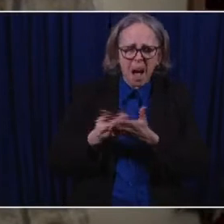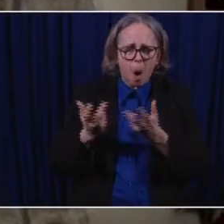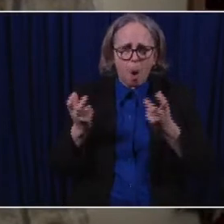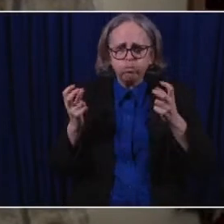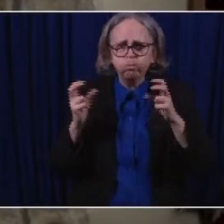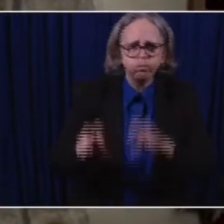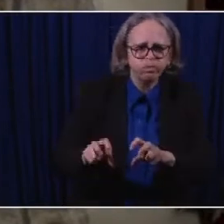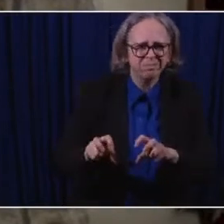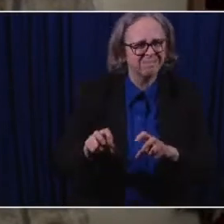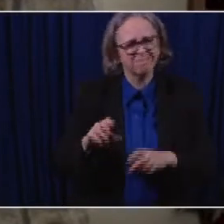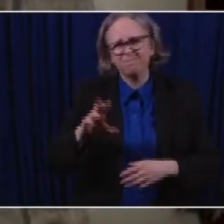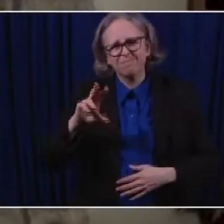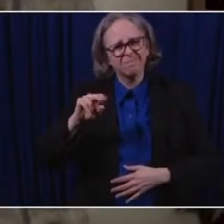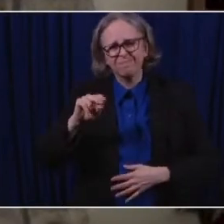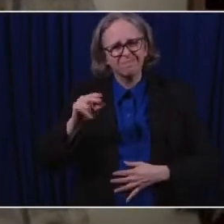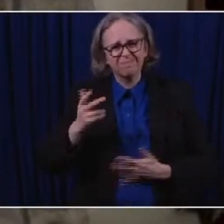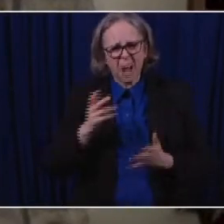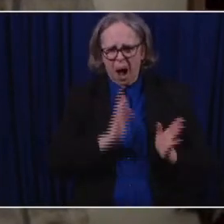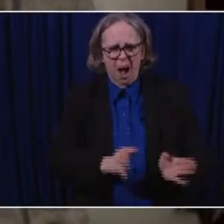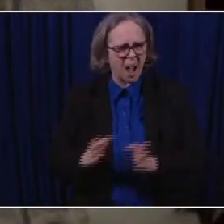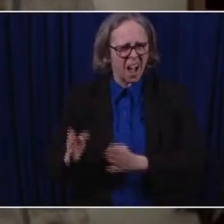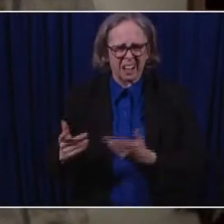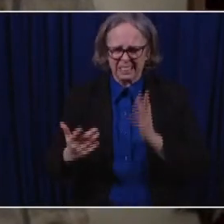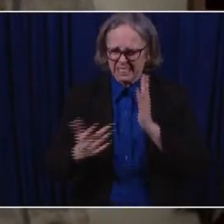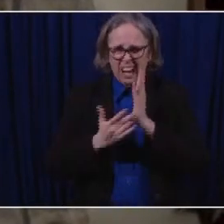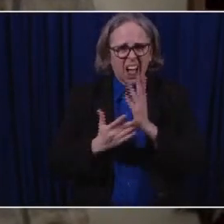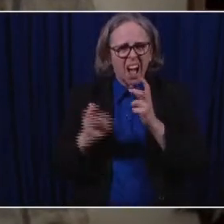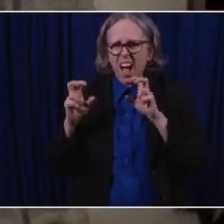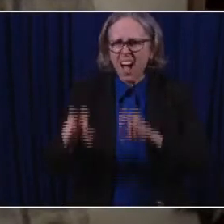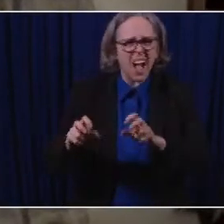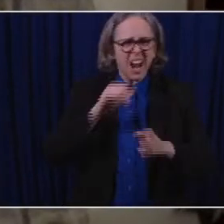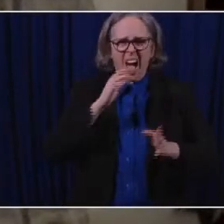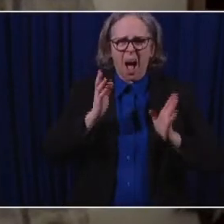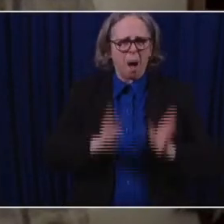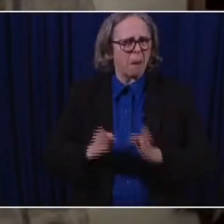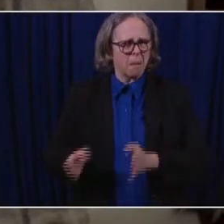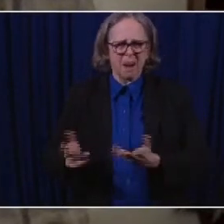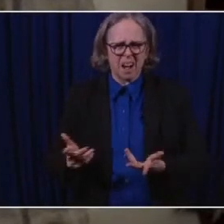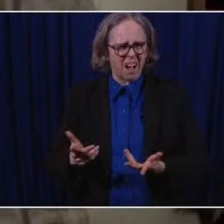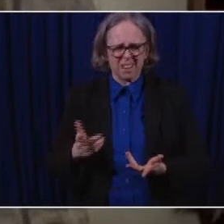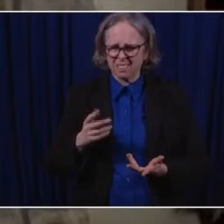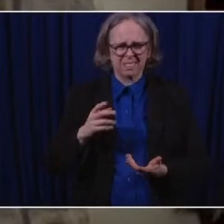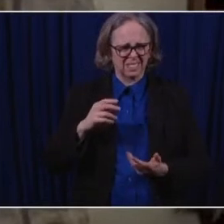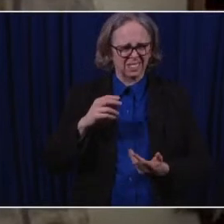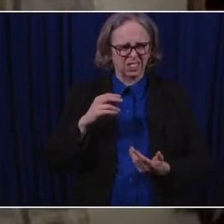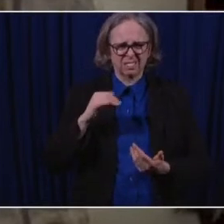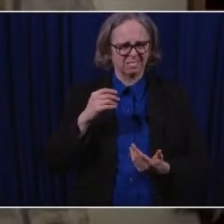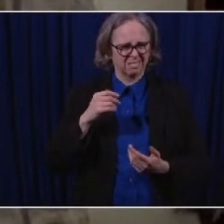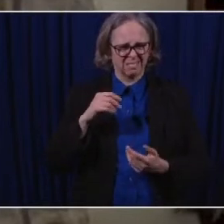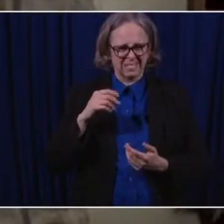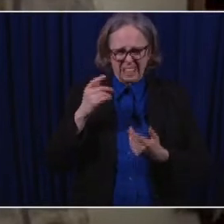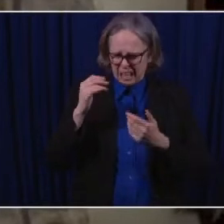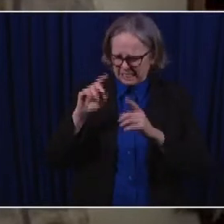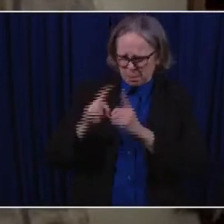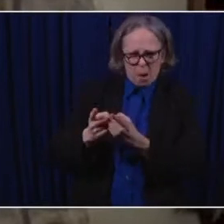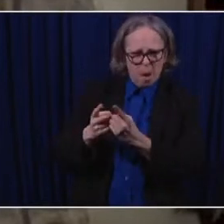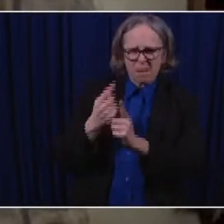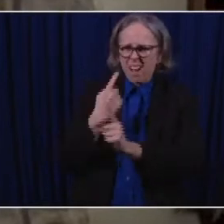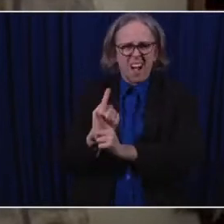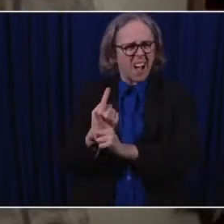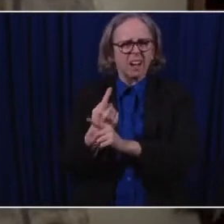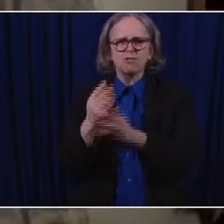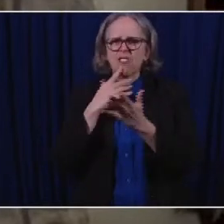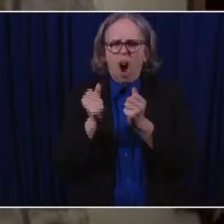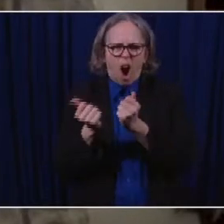technology up to date. And it's not just true in this department, it's true in many departments. And it's one of the things that the Lieutenant Governor